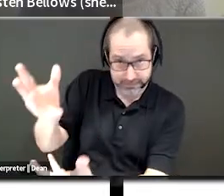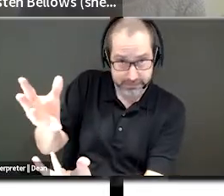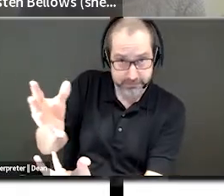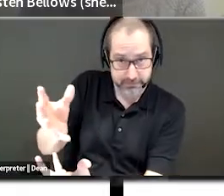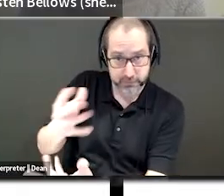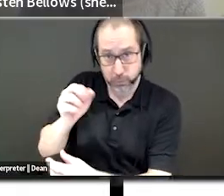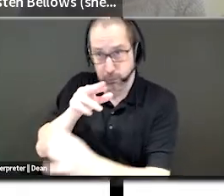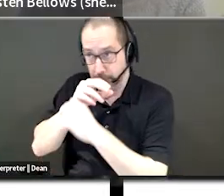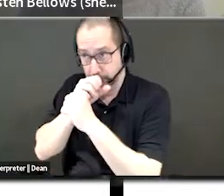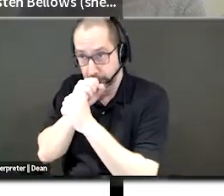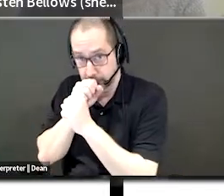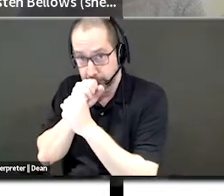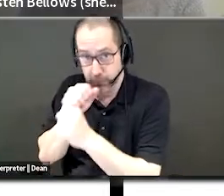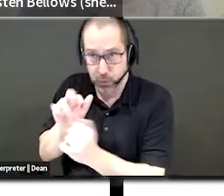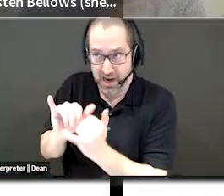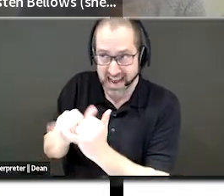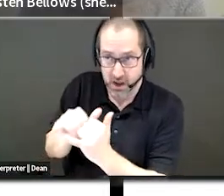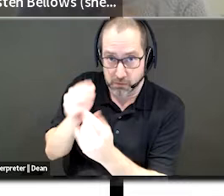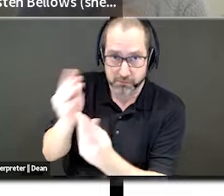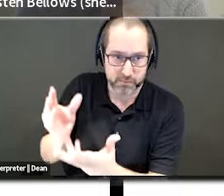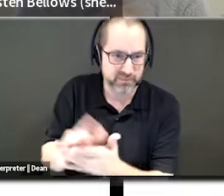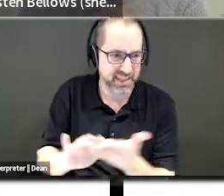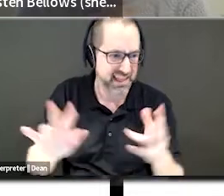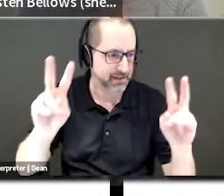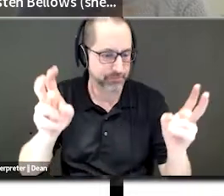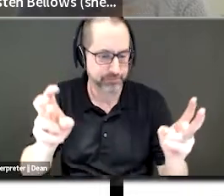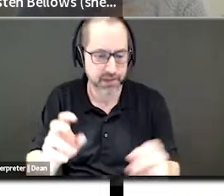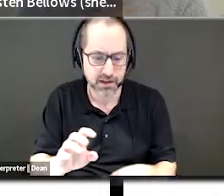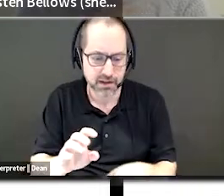How about the presentation slides? What do you mean by that, Evan?